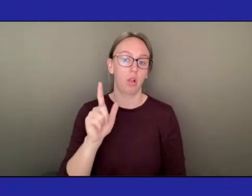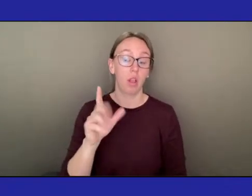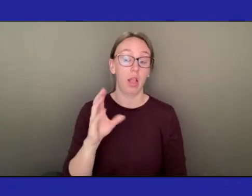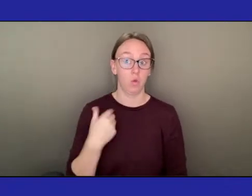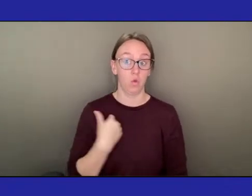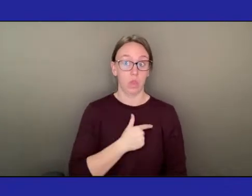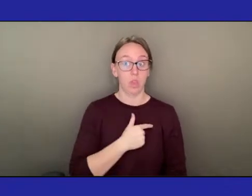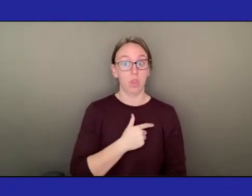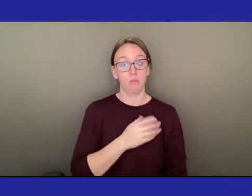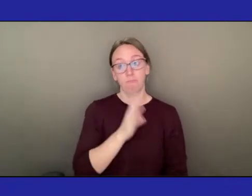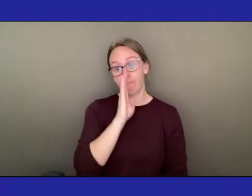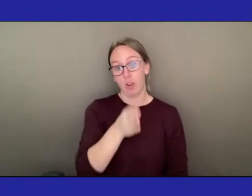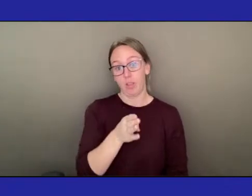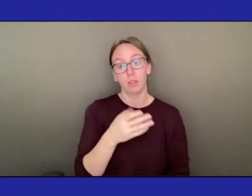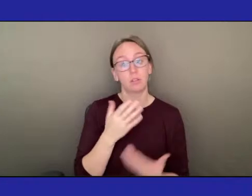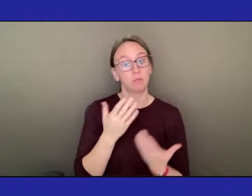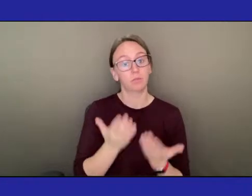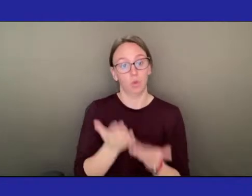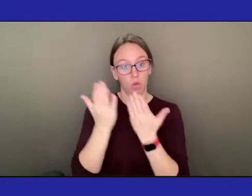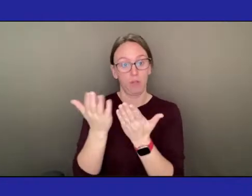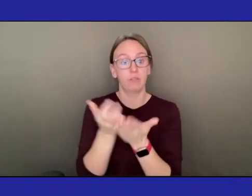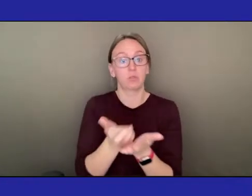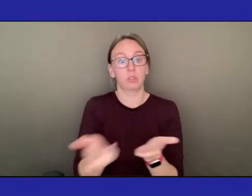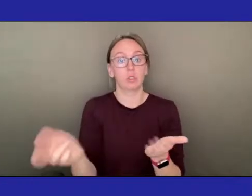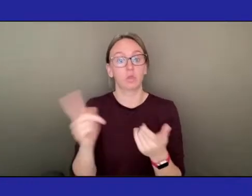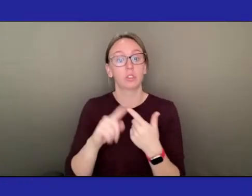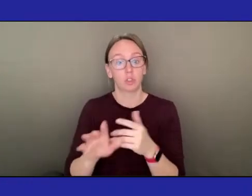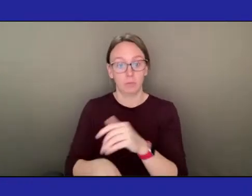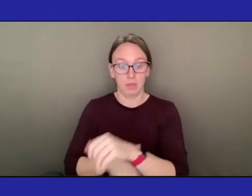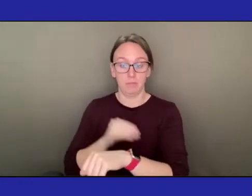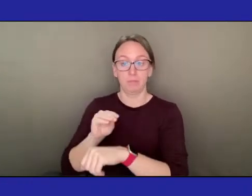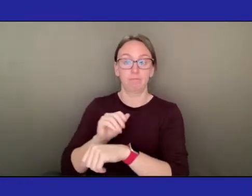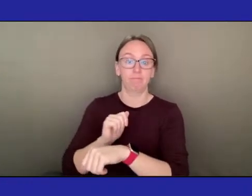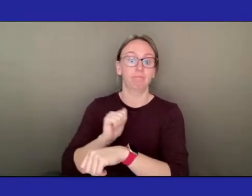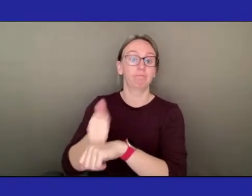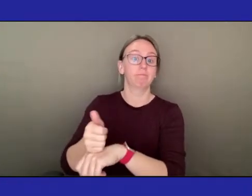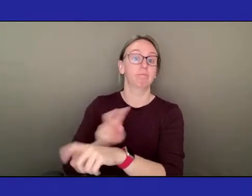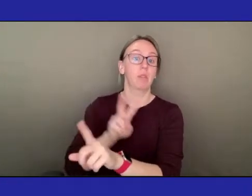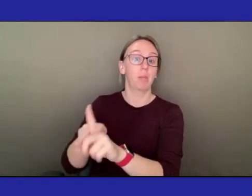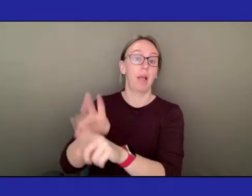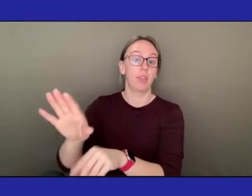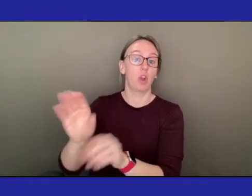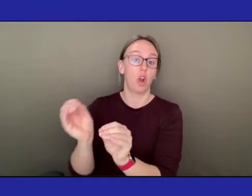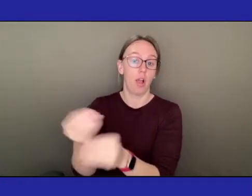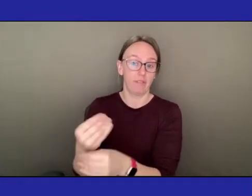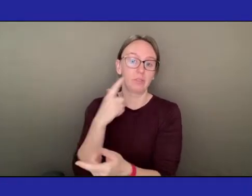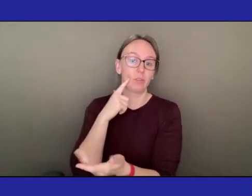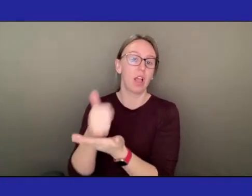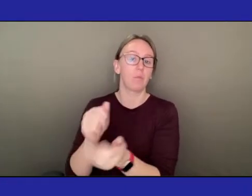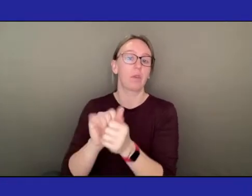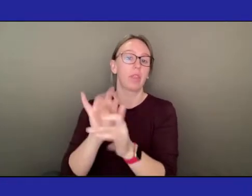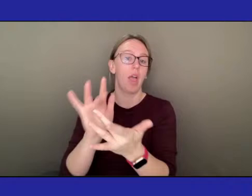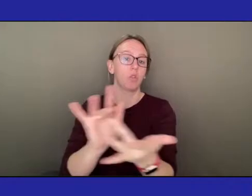our resources to be deployed into their offices to help with outreach to members who have